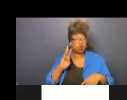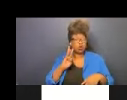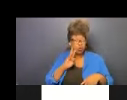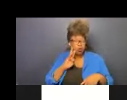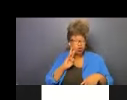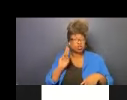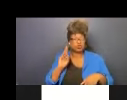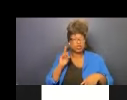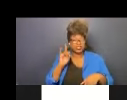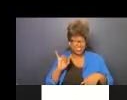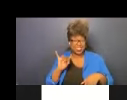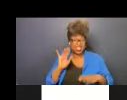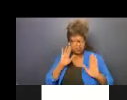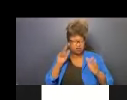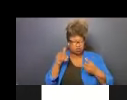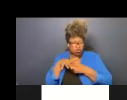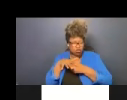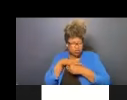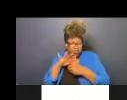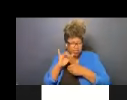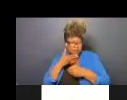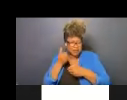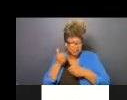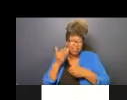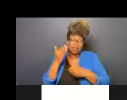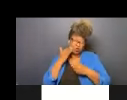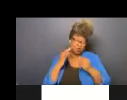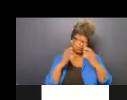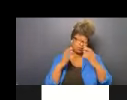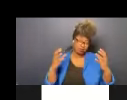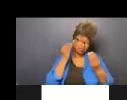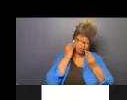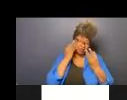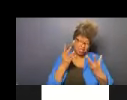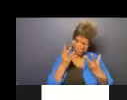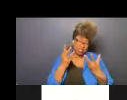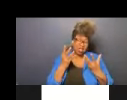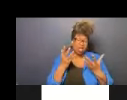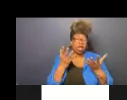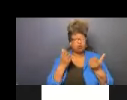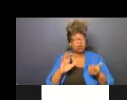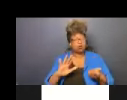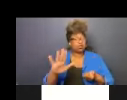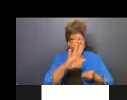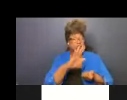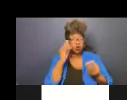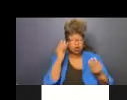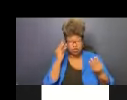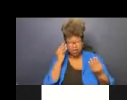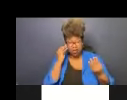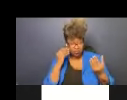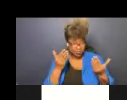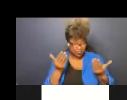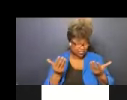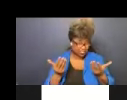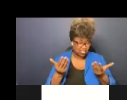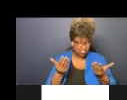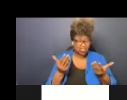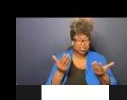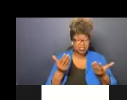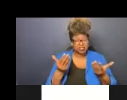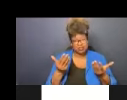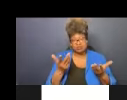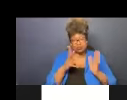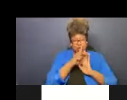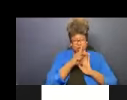lot. So just looking for your thoughts on all of that regarding the policy